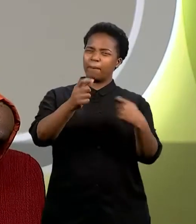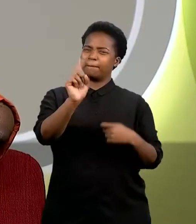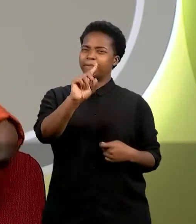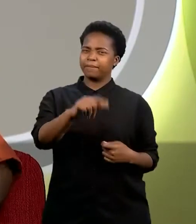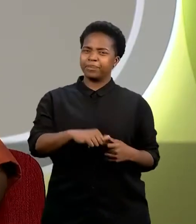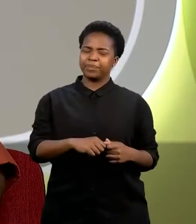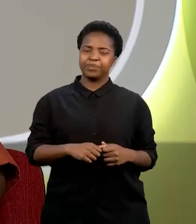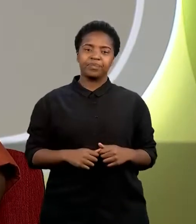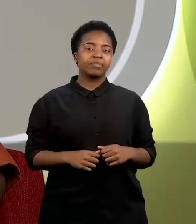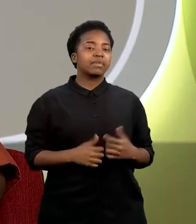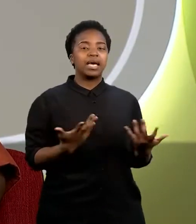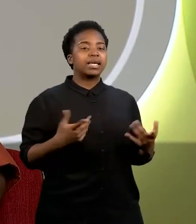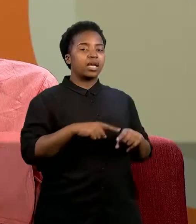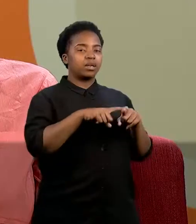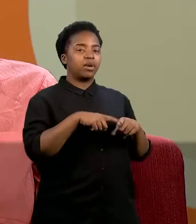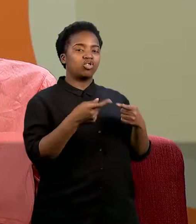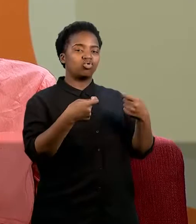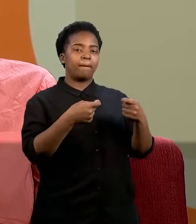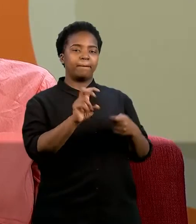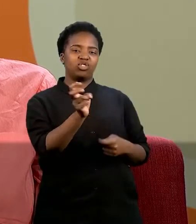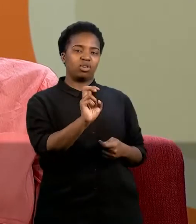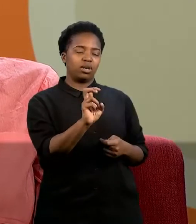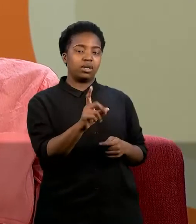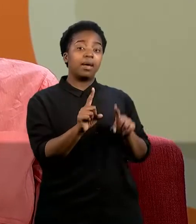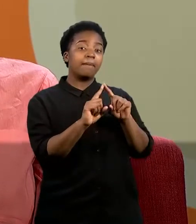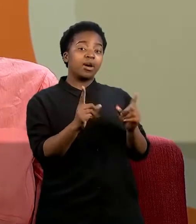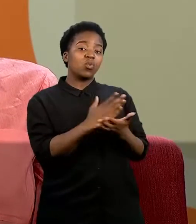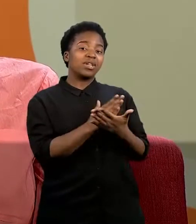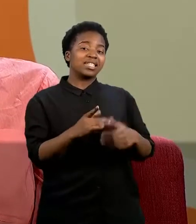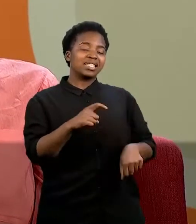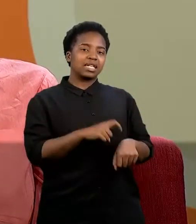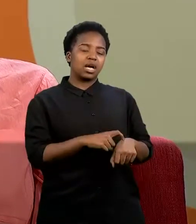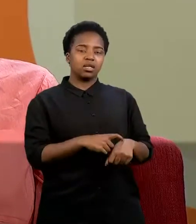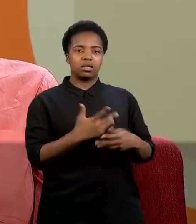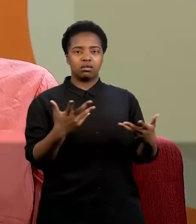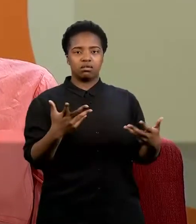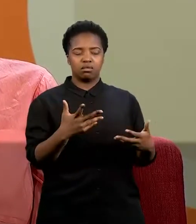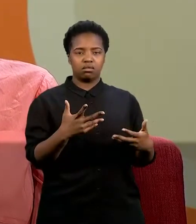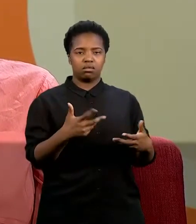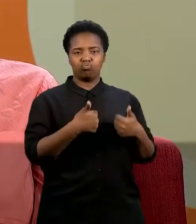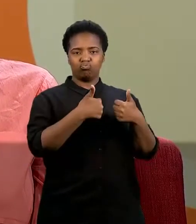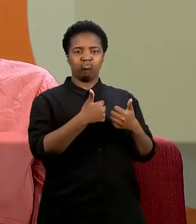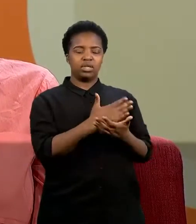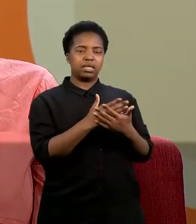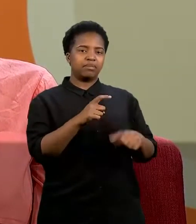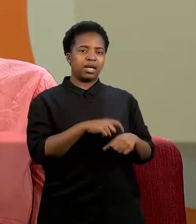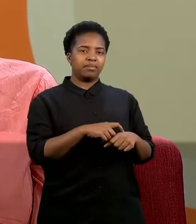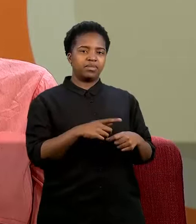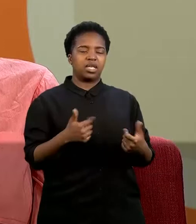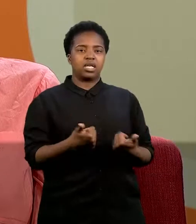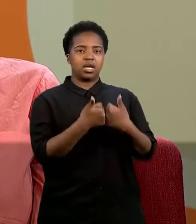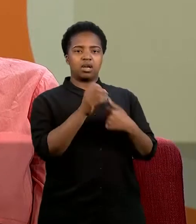itolo? Yeah, depend ukuthi ishop njani, but sometimes kuyenzeka ukuthi singabi nenkinga, but sometimes